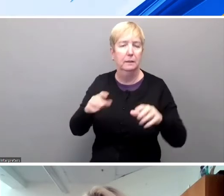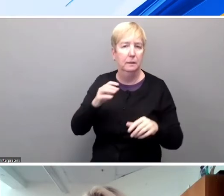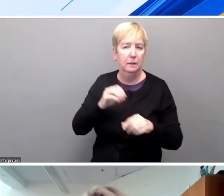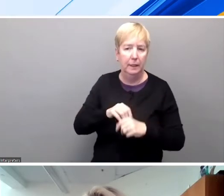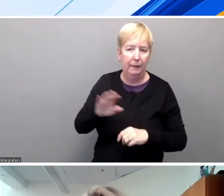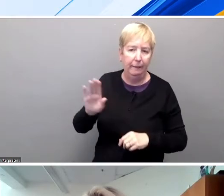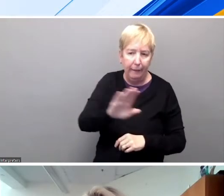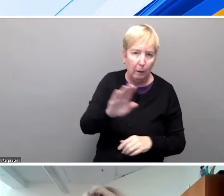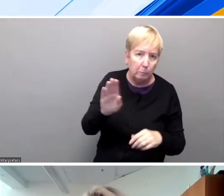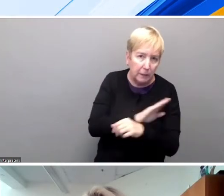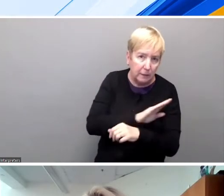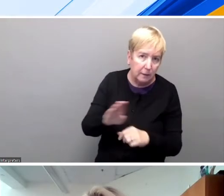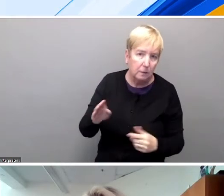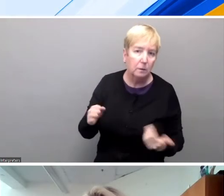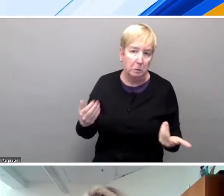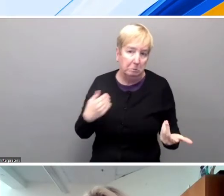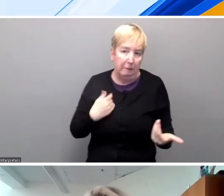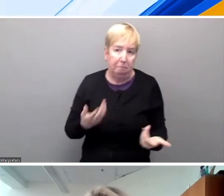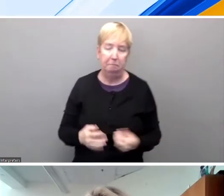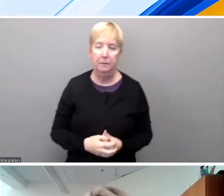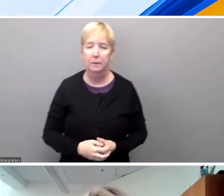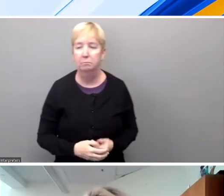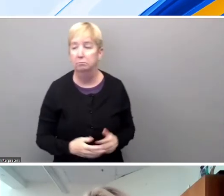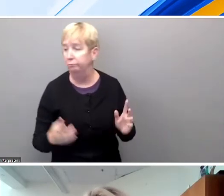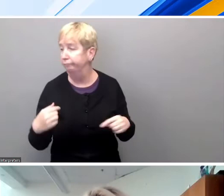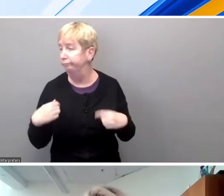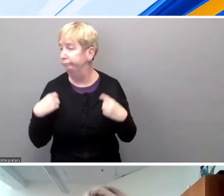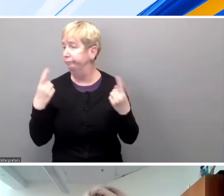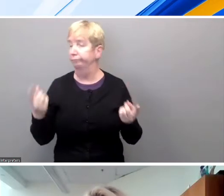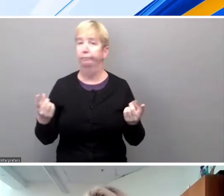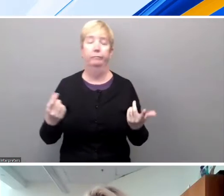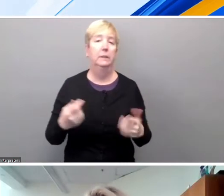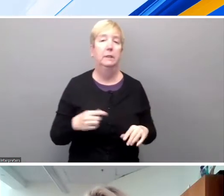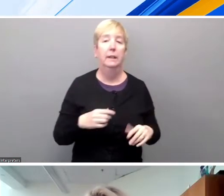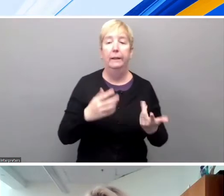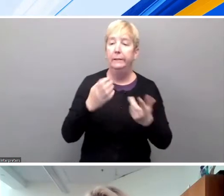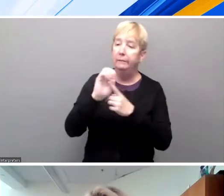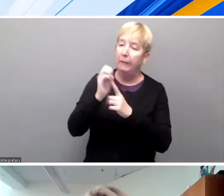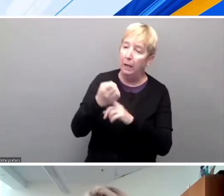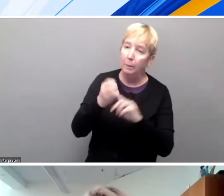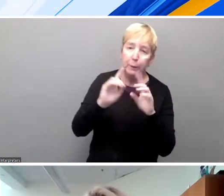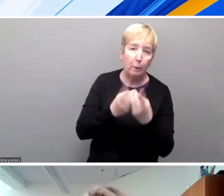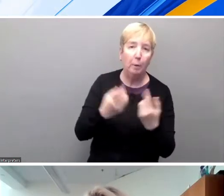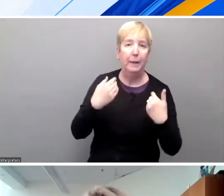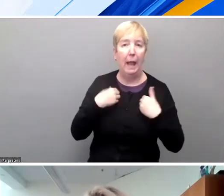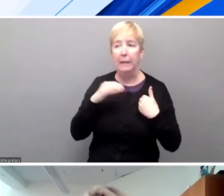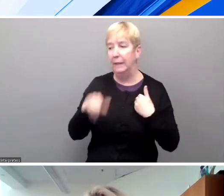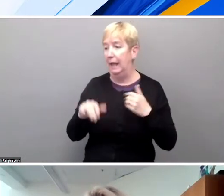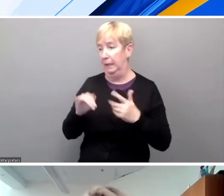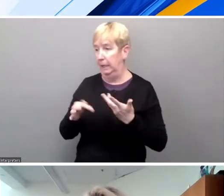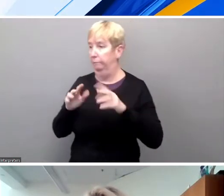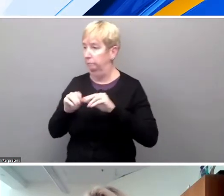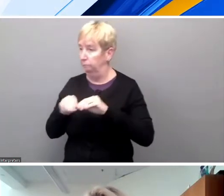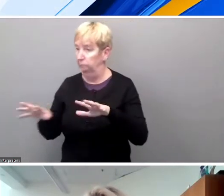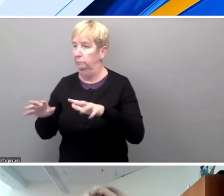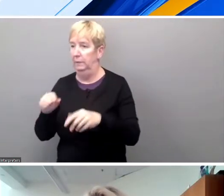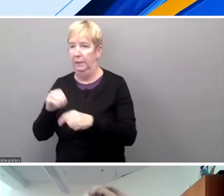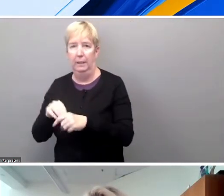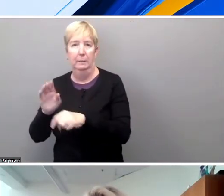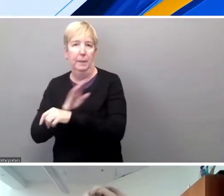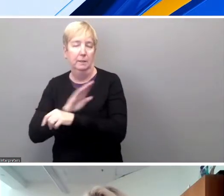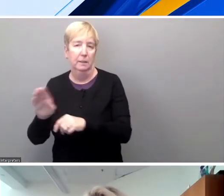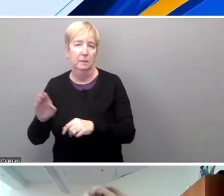And so this has been going on for years, and the Environment Department, I believe, has a lot of data on their website about